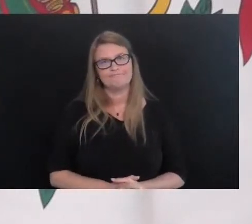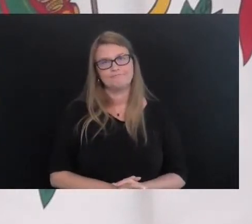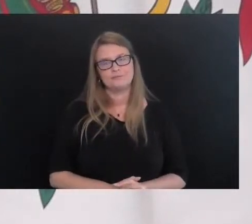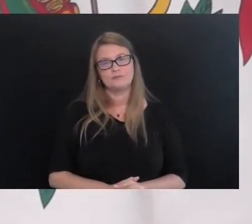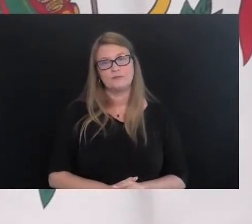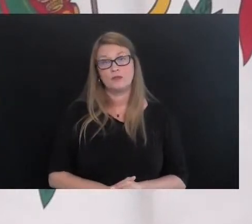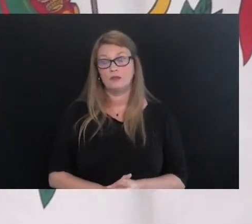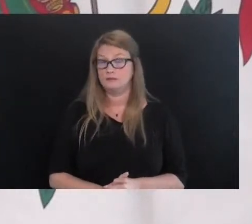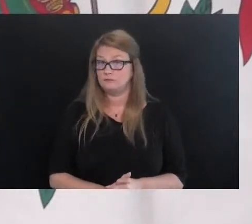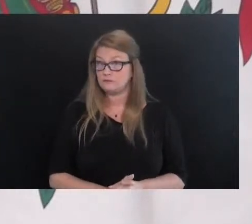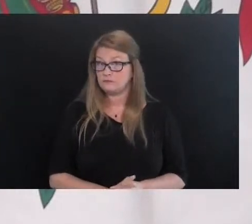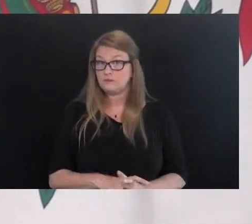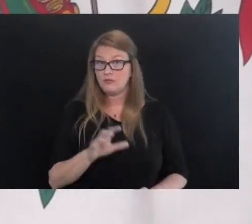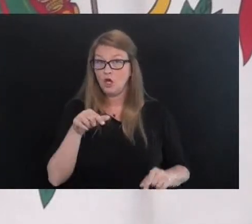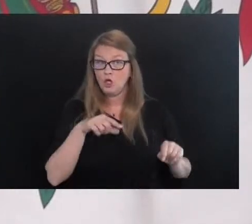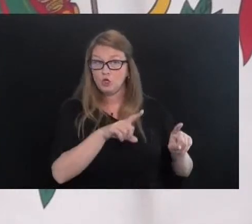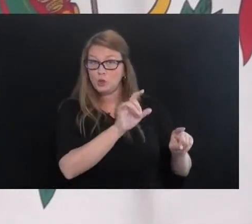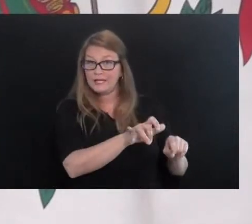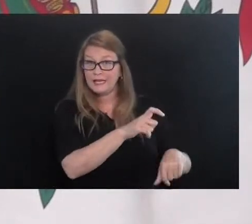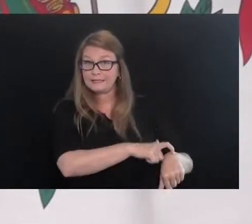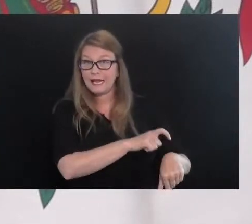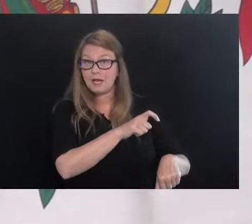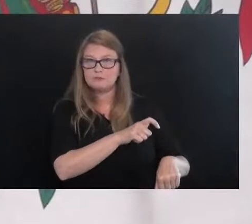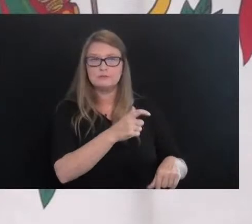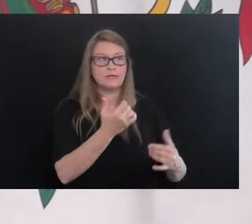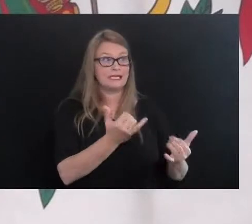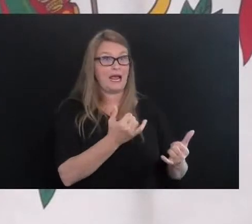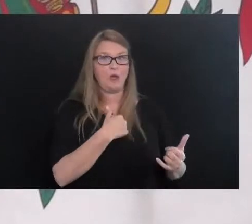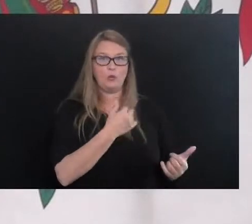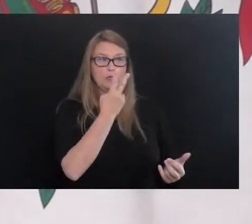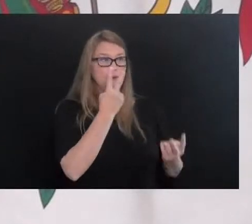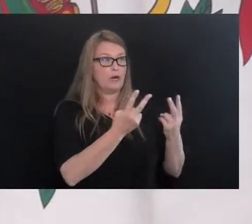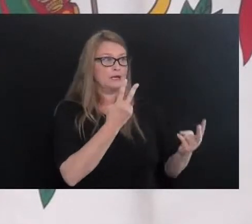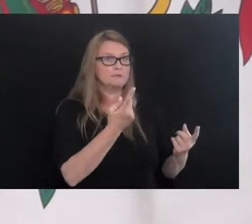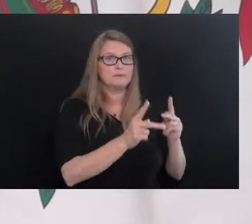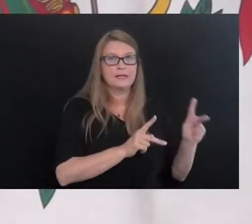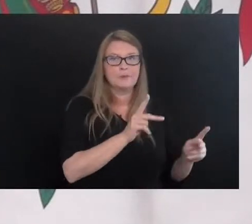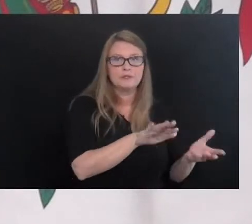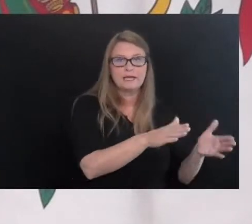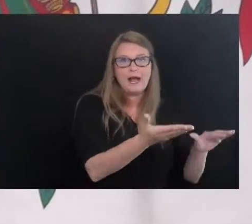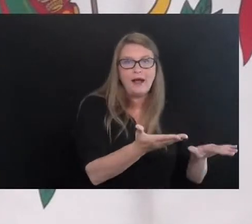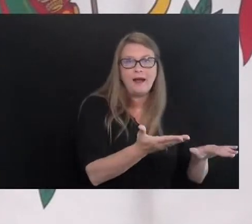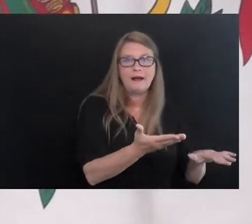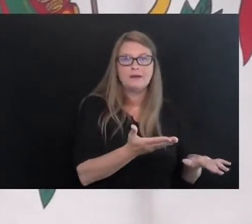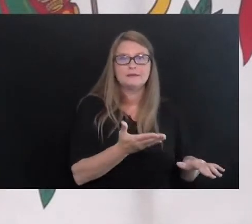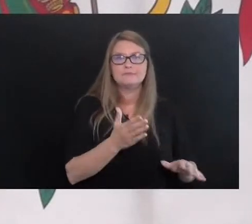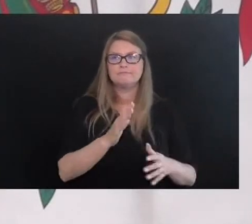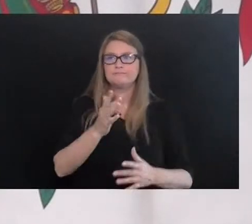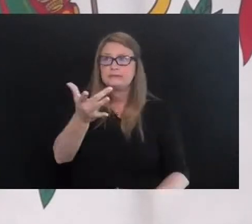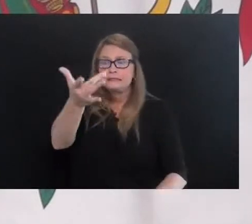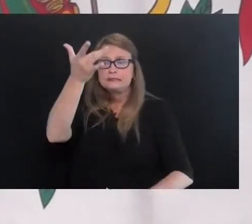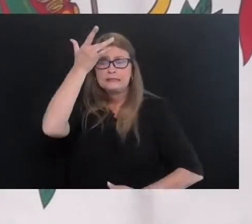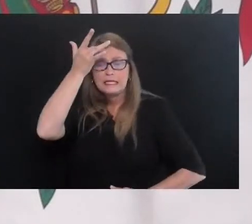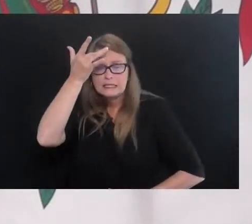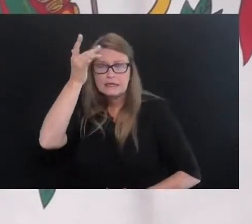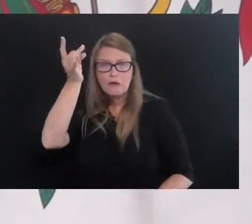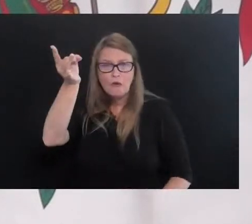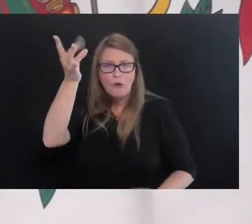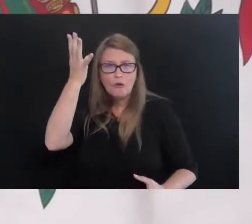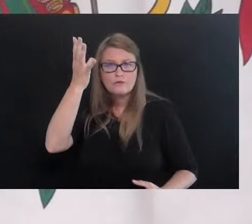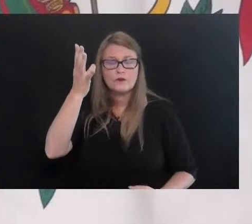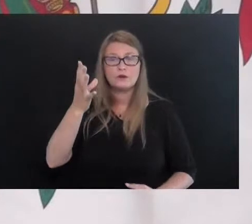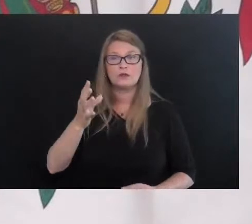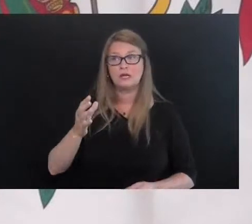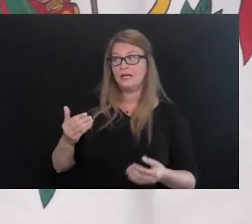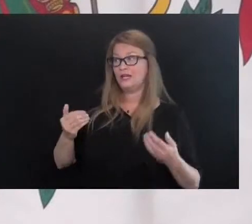that time, we watch people die over and over and over. And we watch people get terribly, terribly sick. And we watch maybe